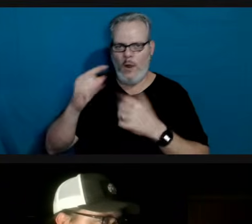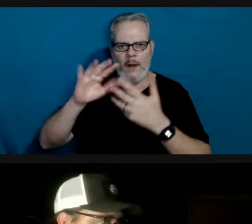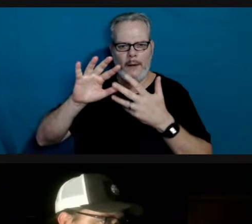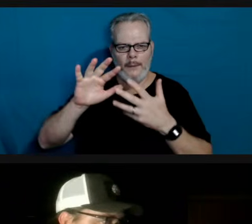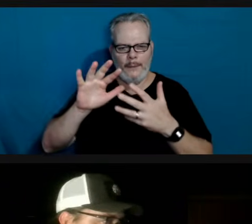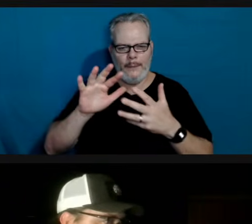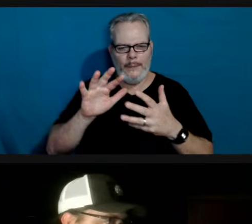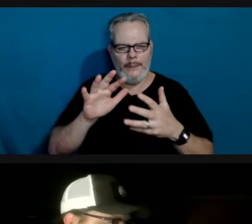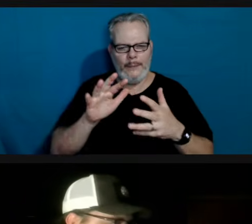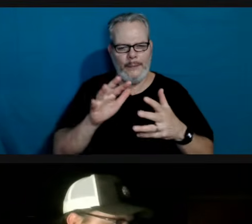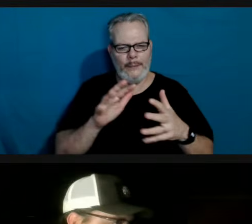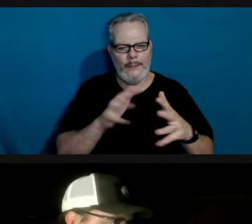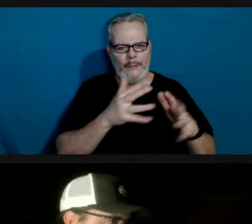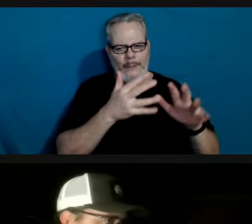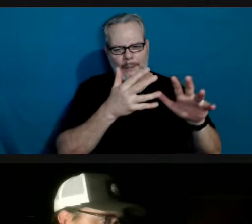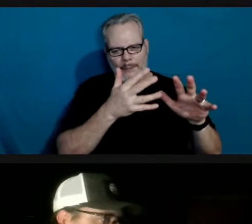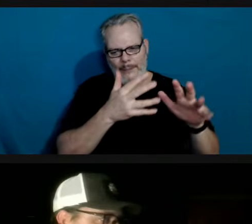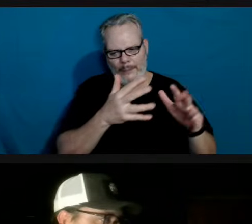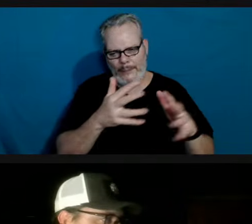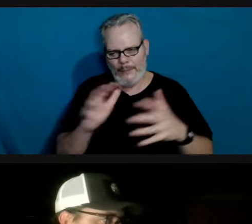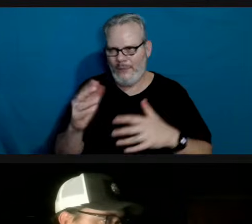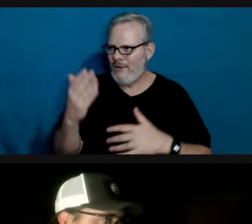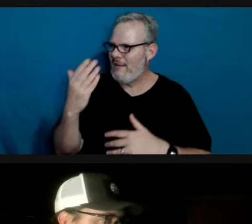of Harry to throw that in there,